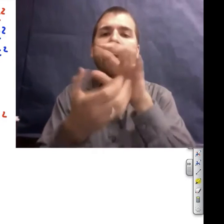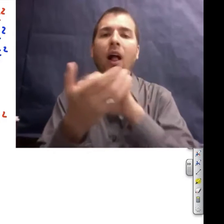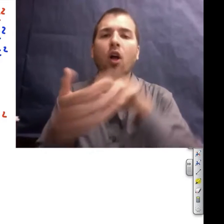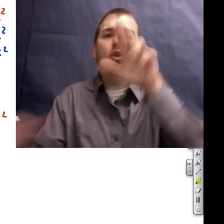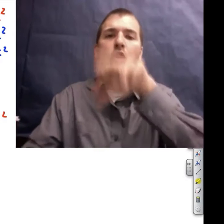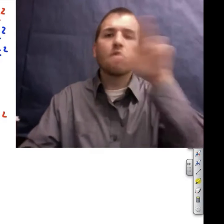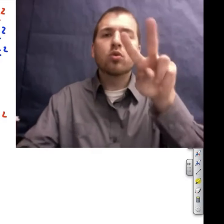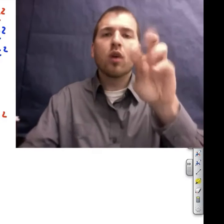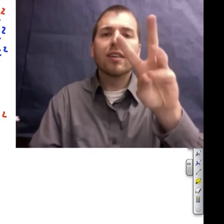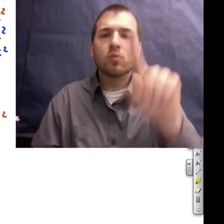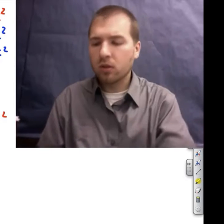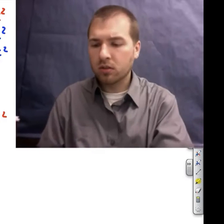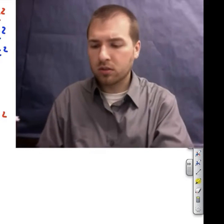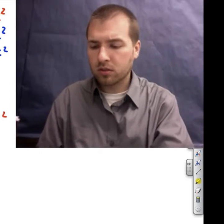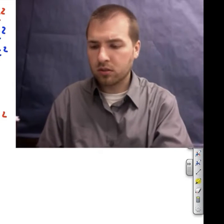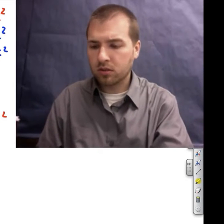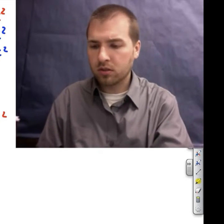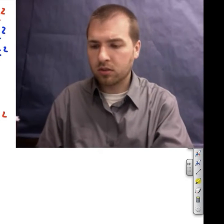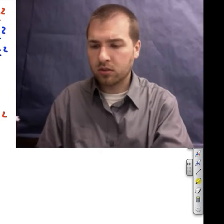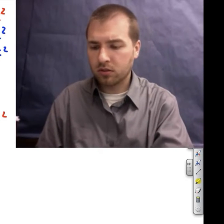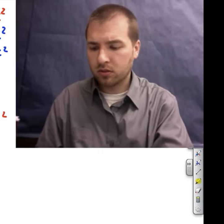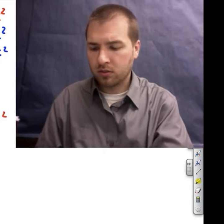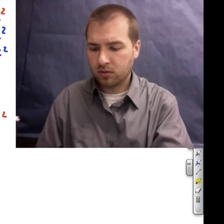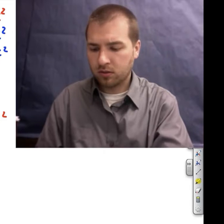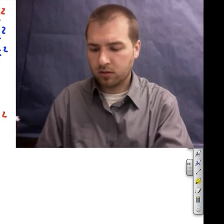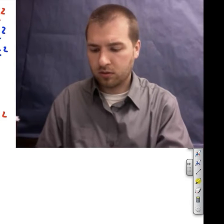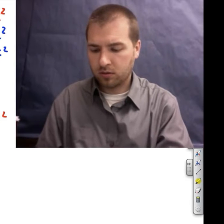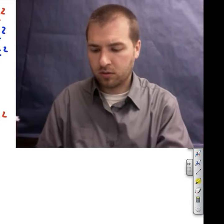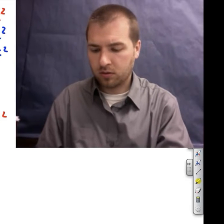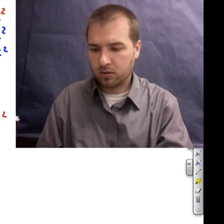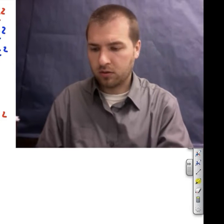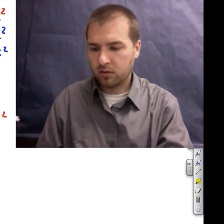c. So you can use your calculator to figure this out.